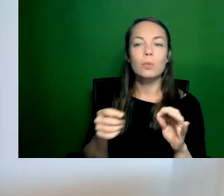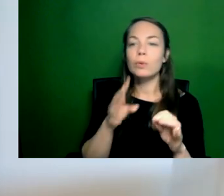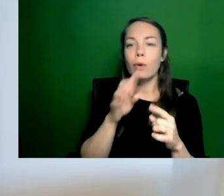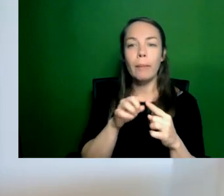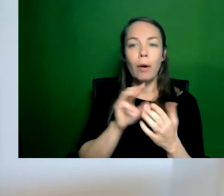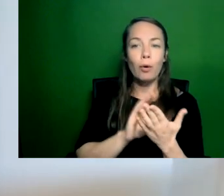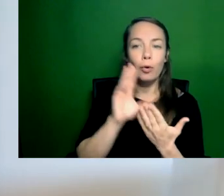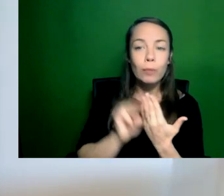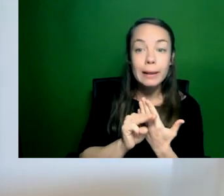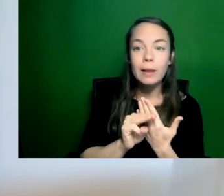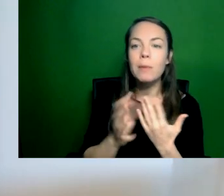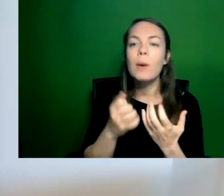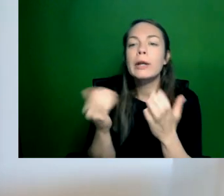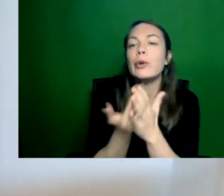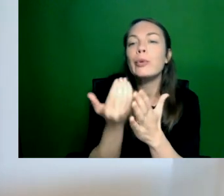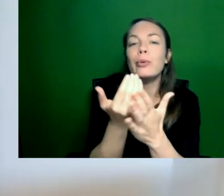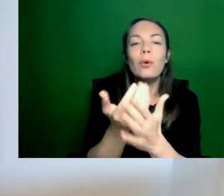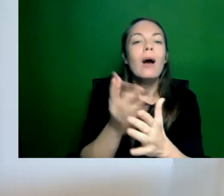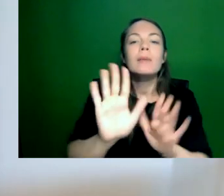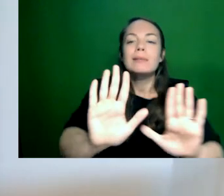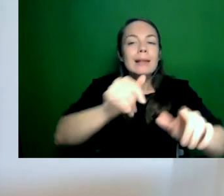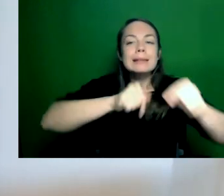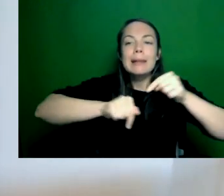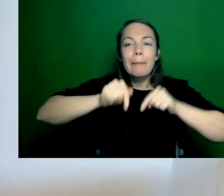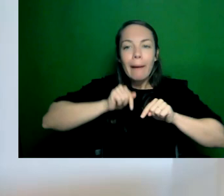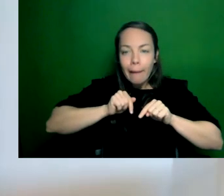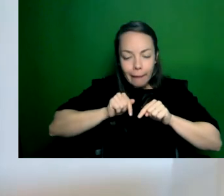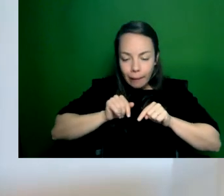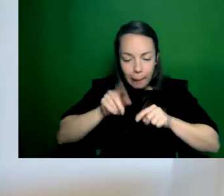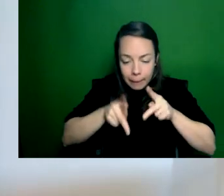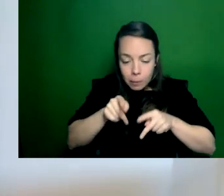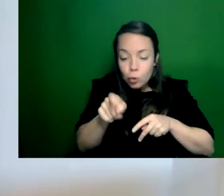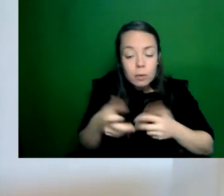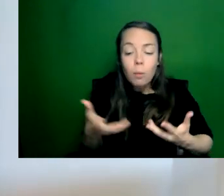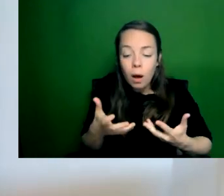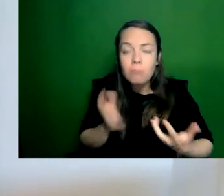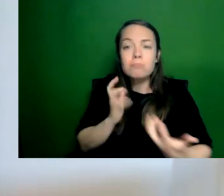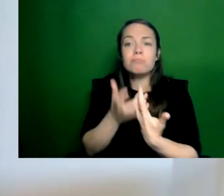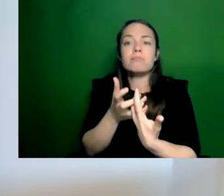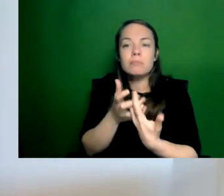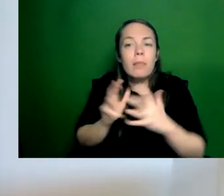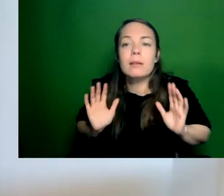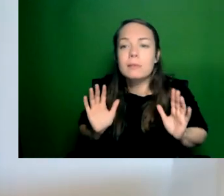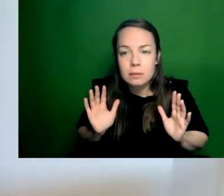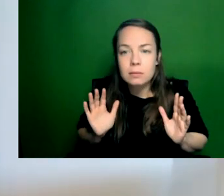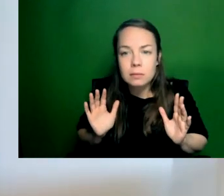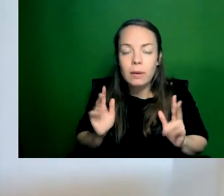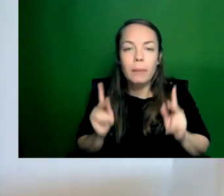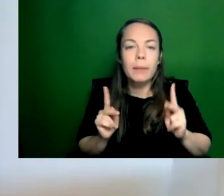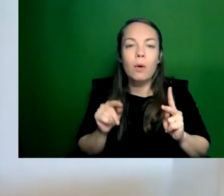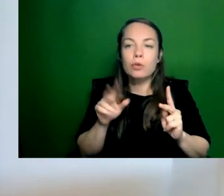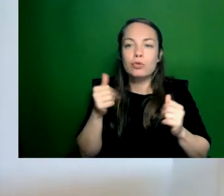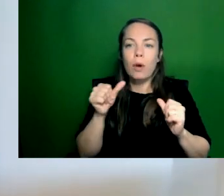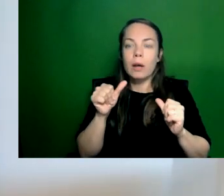like that, they want something new and innovative. How about we just step back and just meet people where they're at first? I think we get too much in what is fancy, what